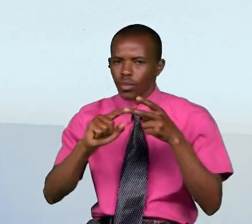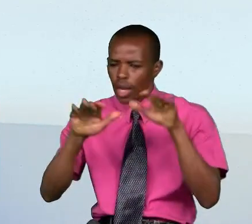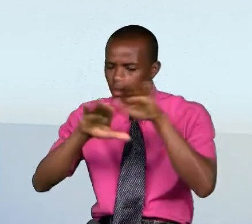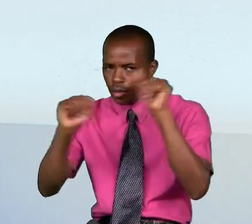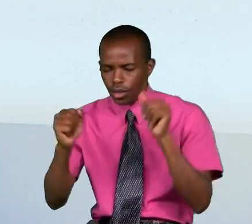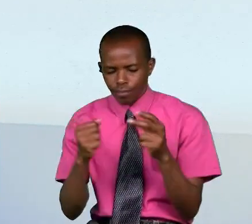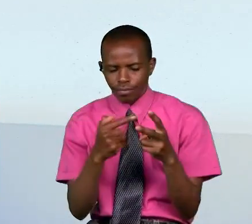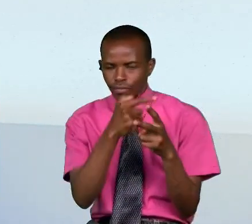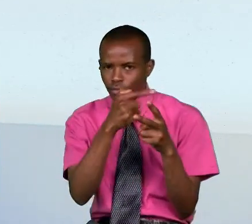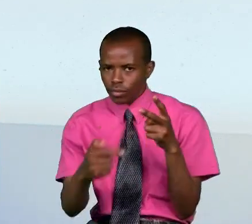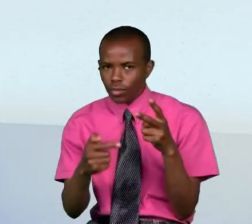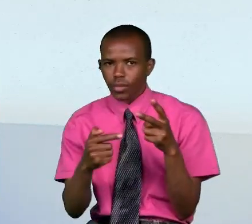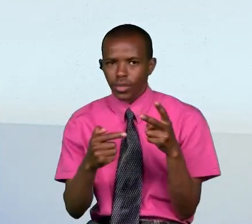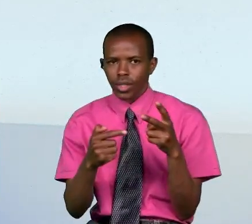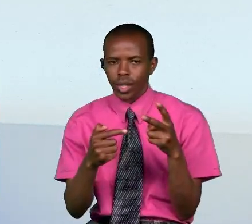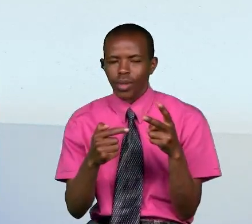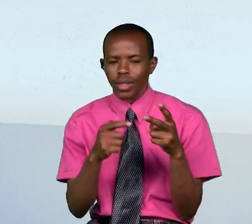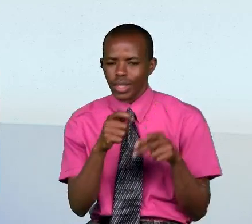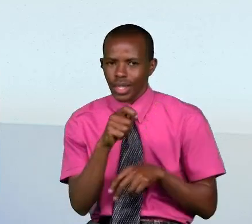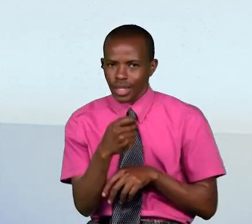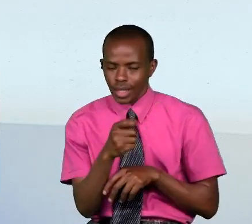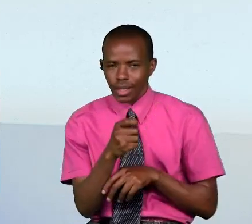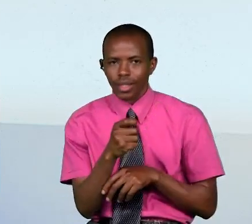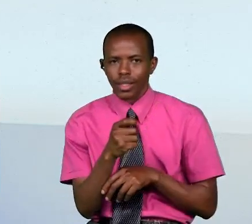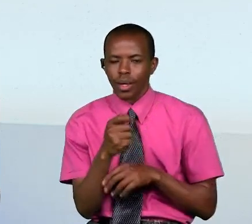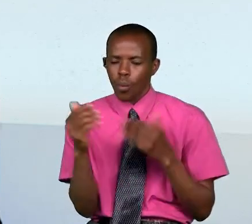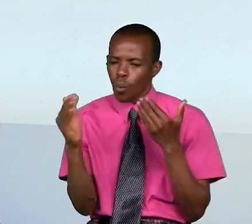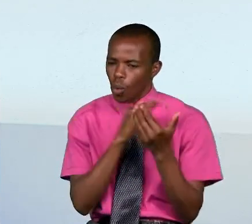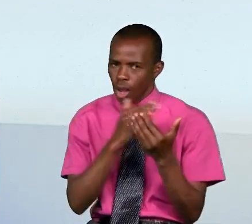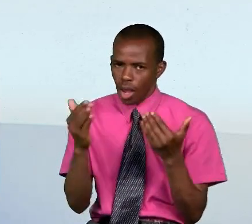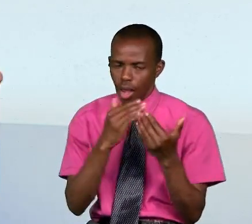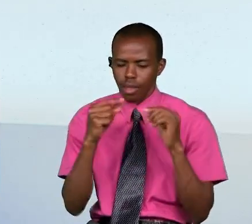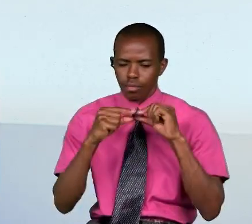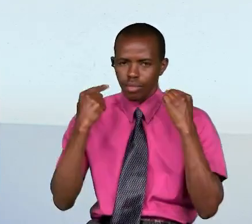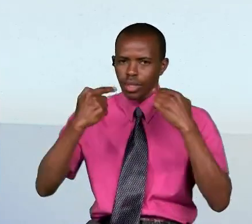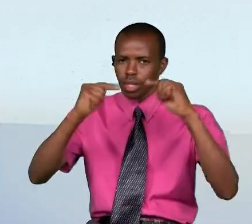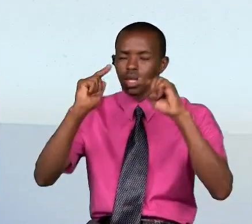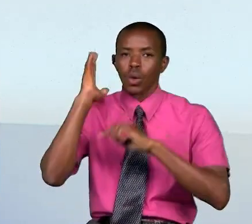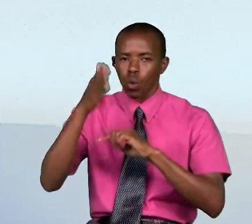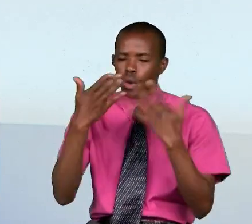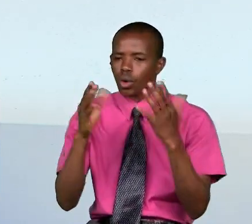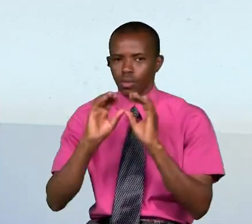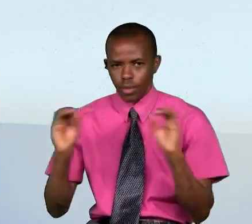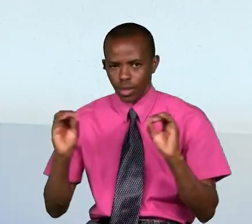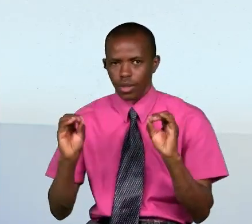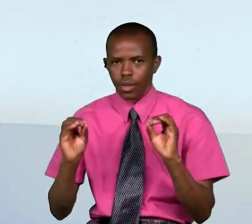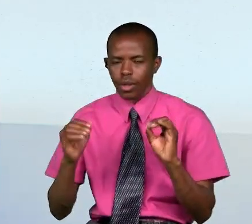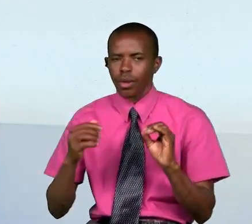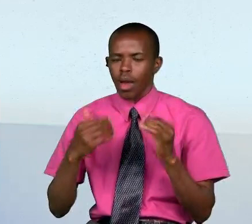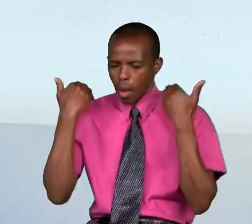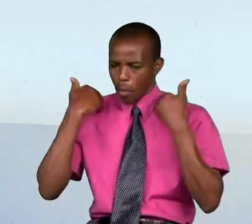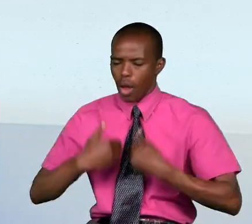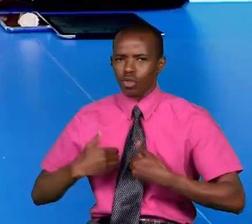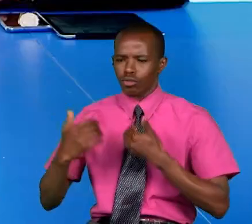are the people who are holding, you know, the key to as whether the clergy are going to succeed or not. And I think I join the